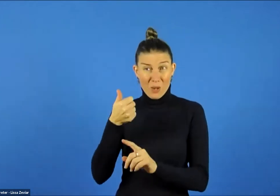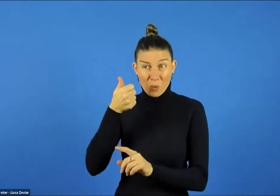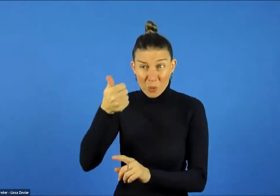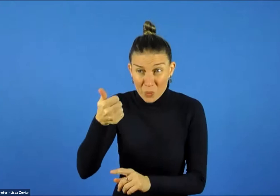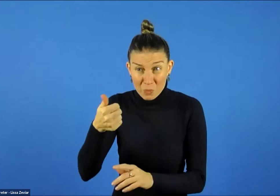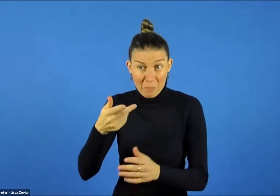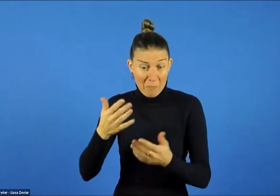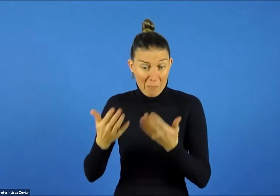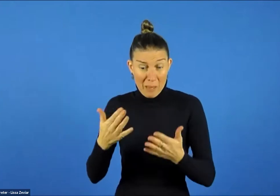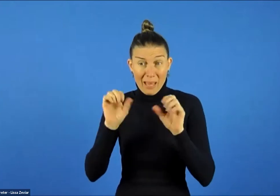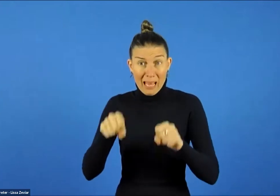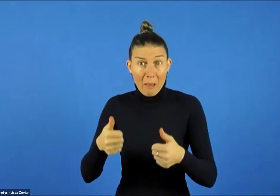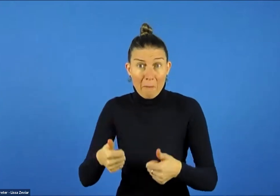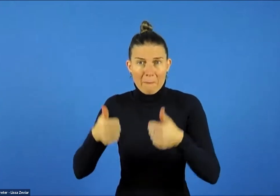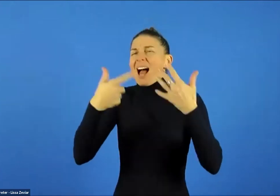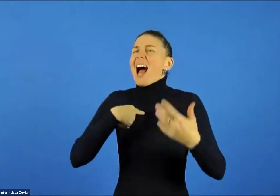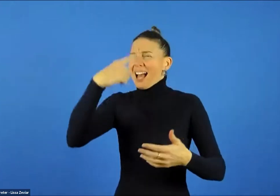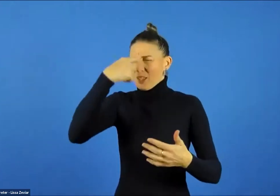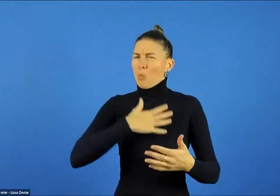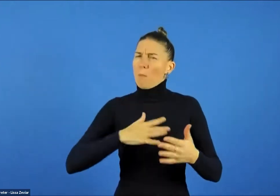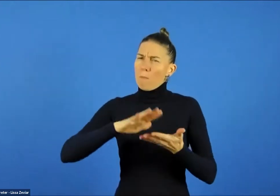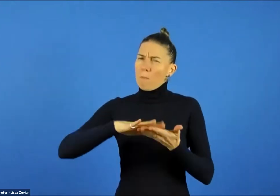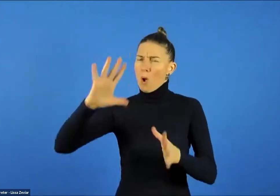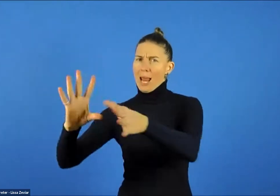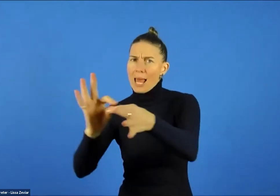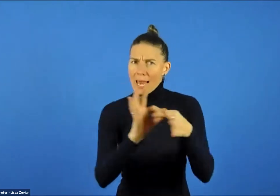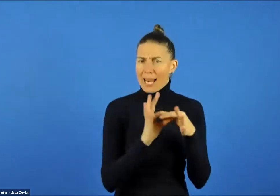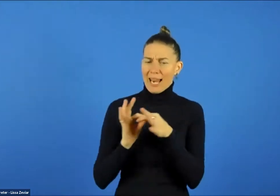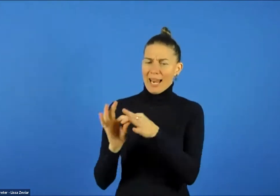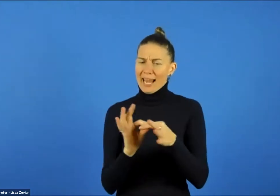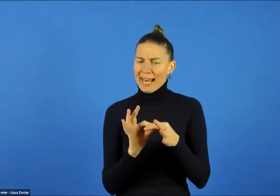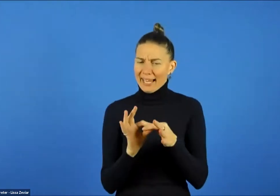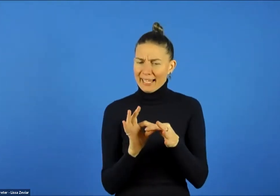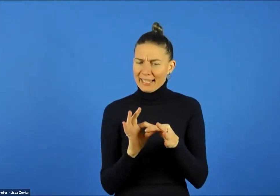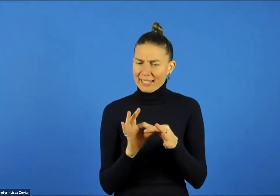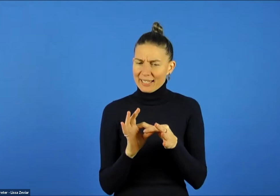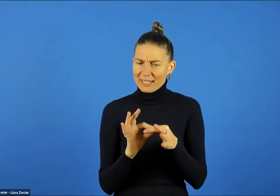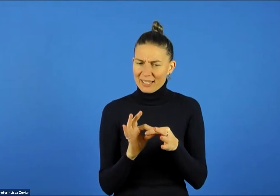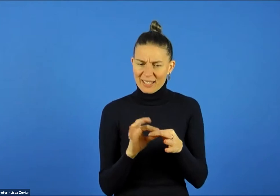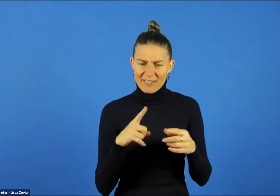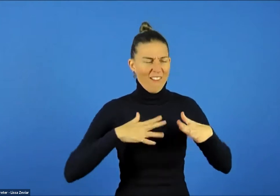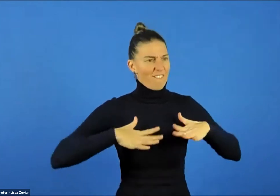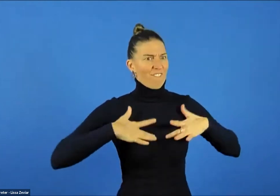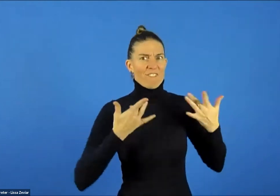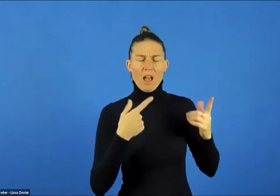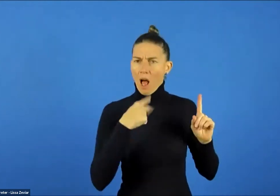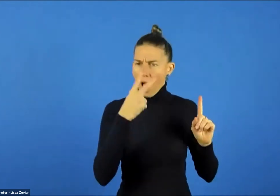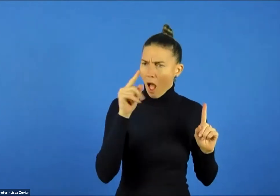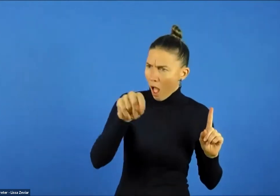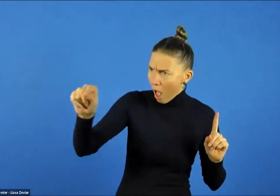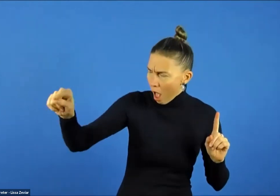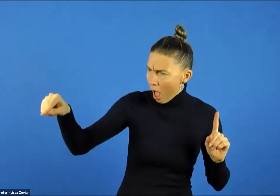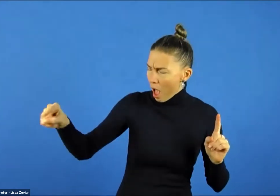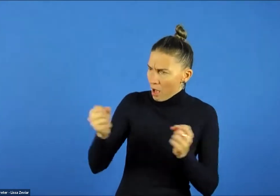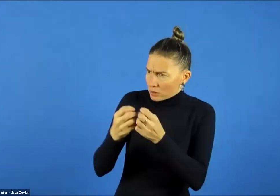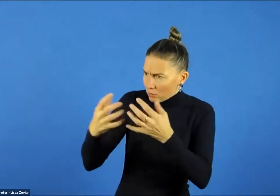with, I don't know, more links, I will say. Yes, sorry. Because I could use many of the solutions, or I know people that can